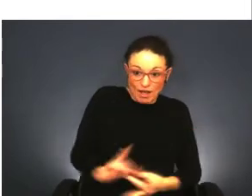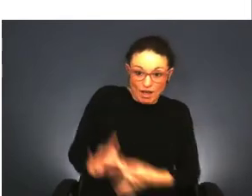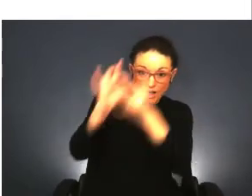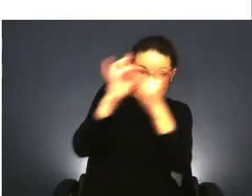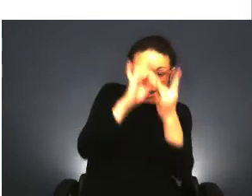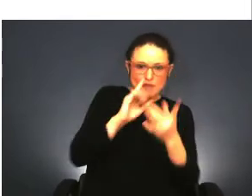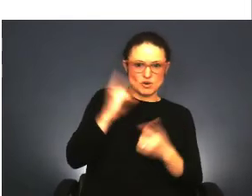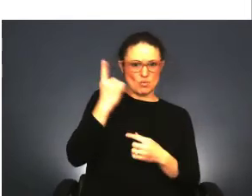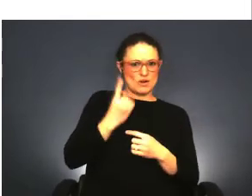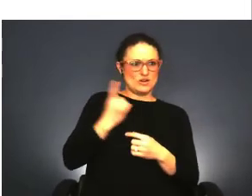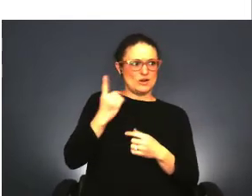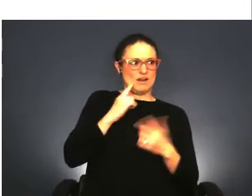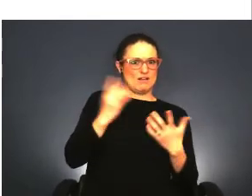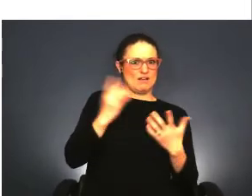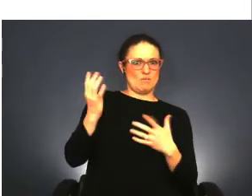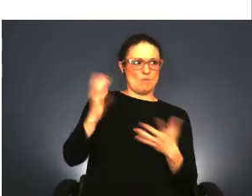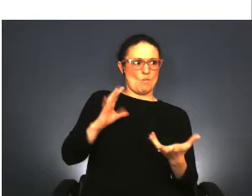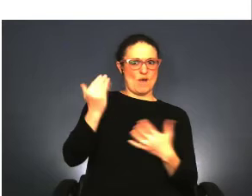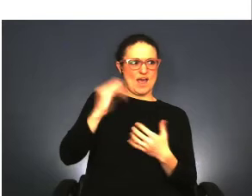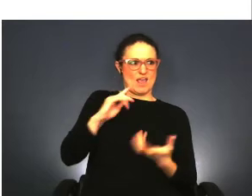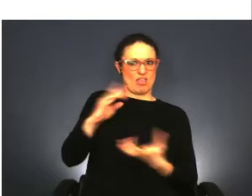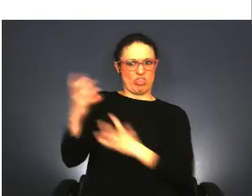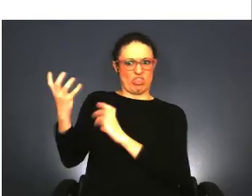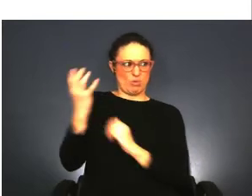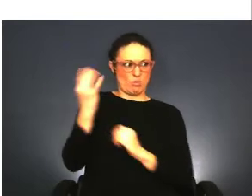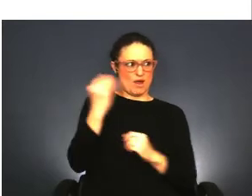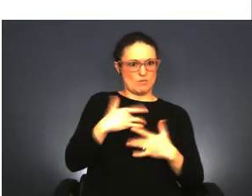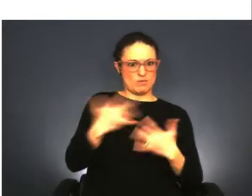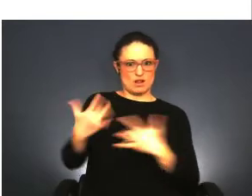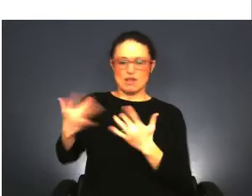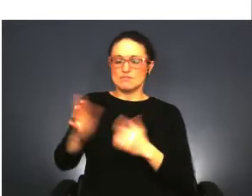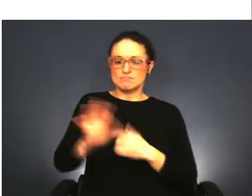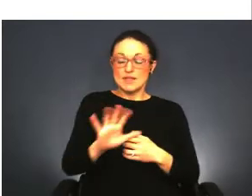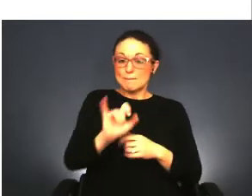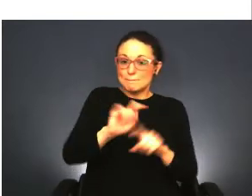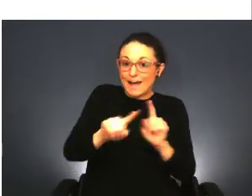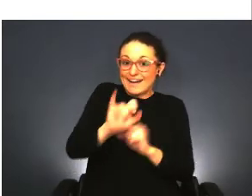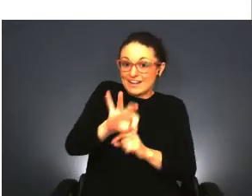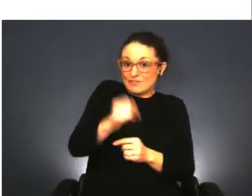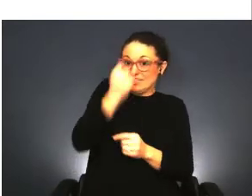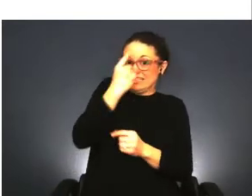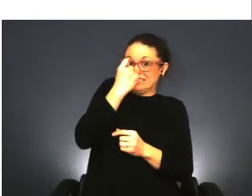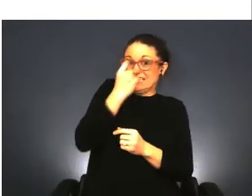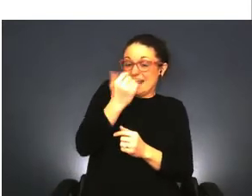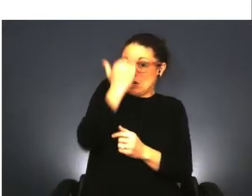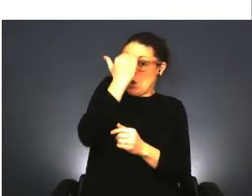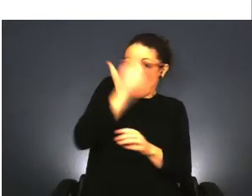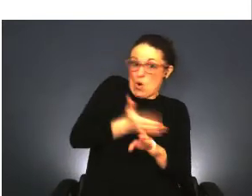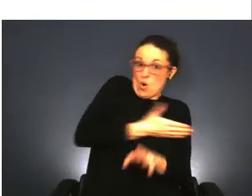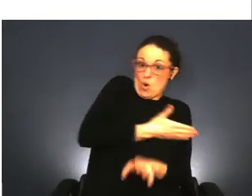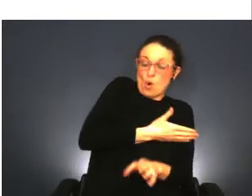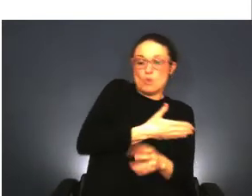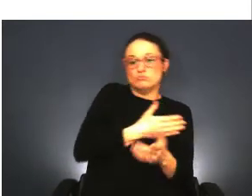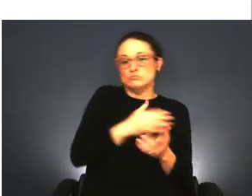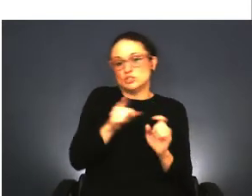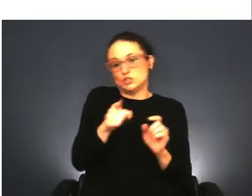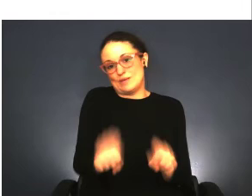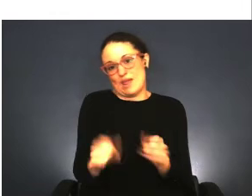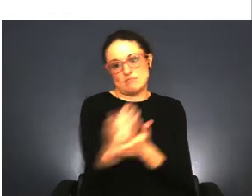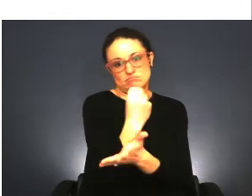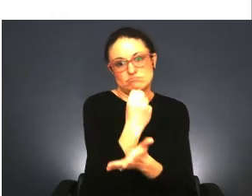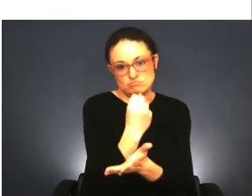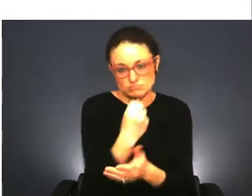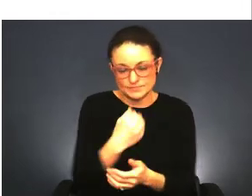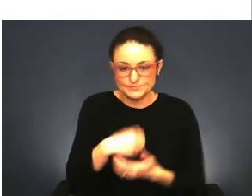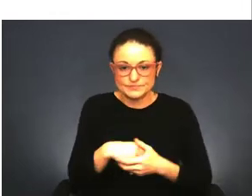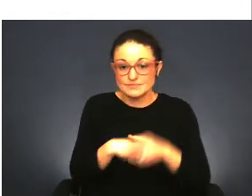happening with Canvas. If you do know about it, then you're able to leverage that, and that's where we want you to be. So